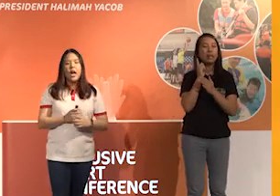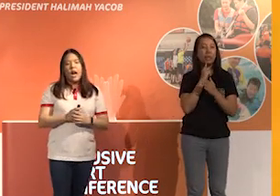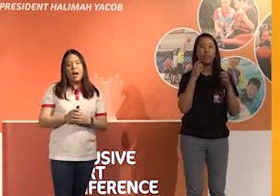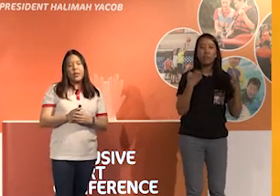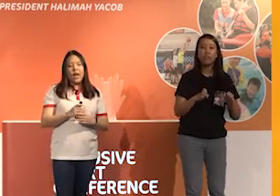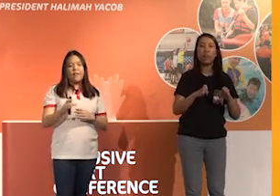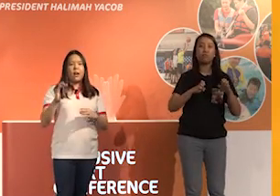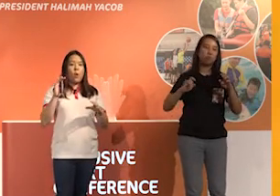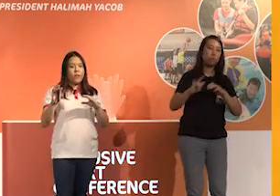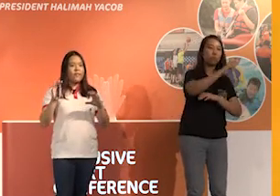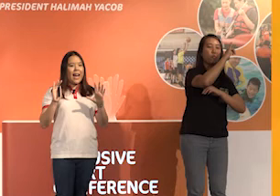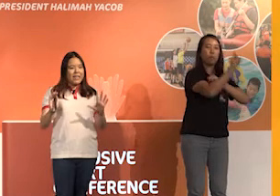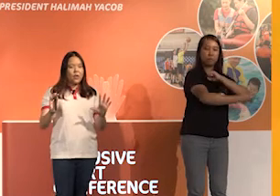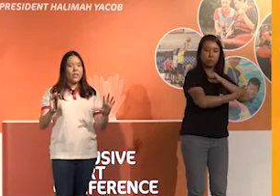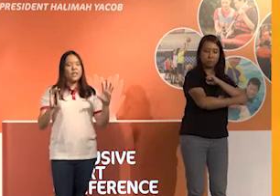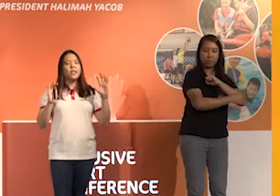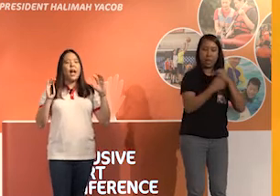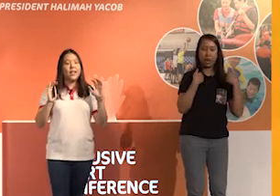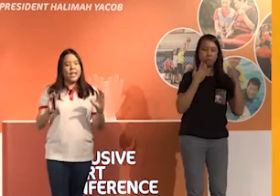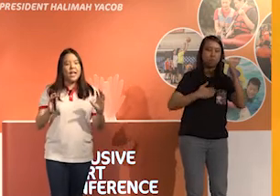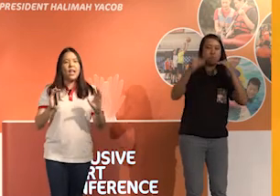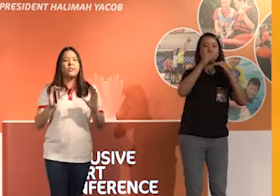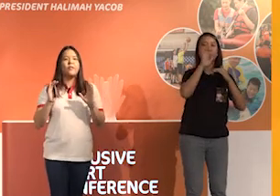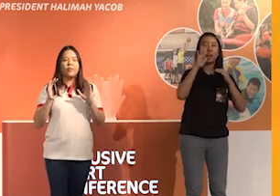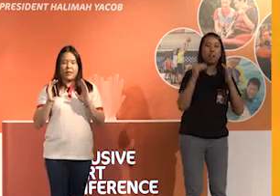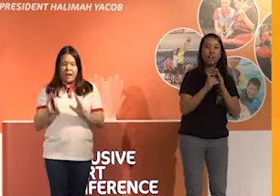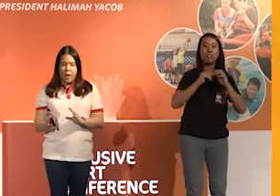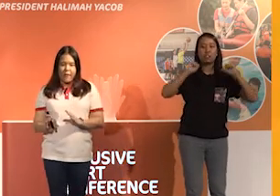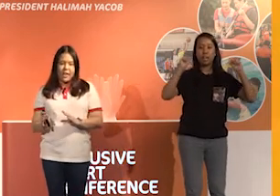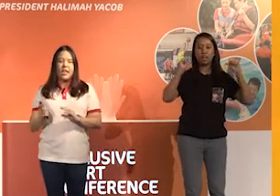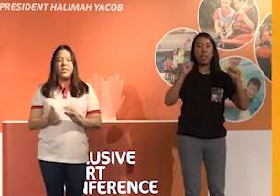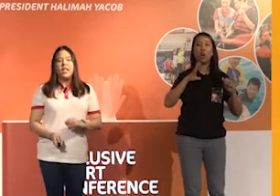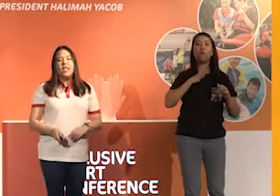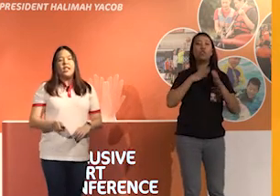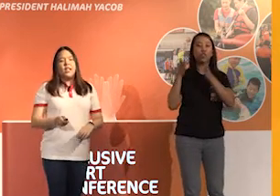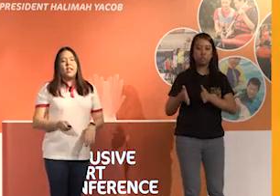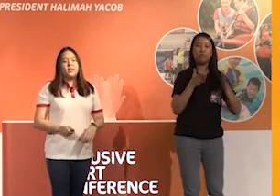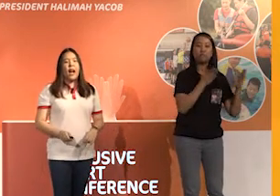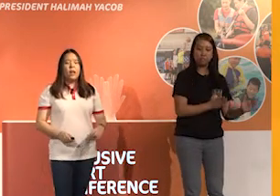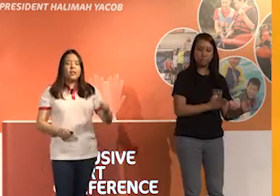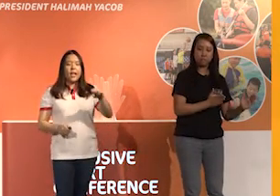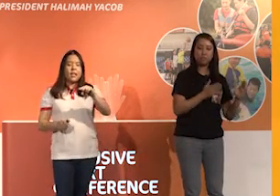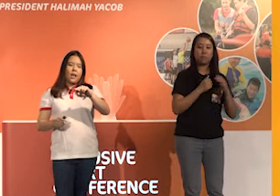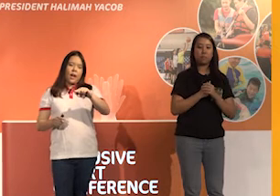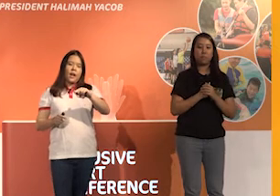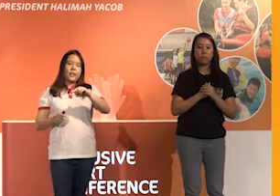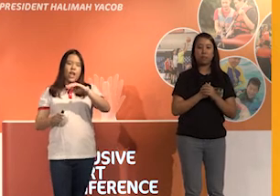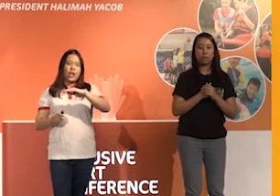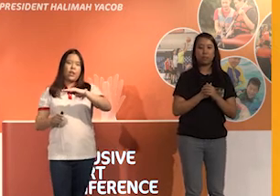overseas. We have over 5,000 athletes and officers. Yeah, that